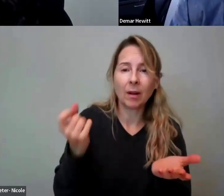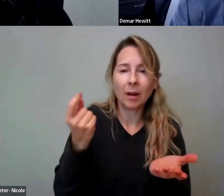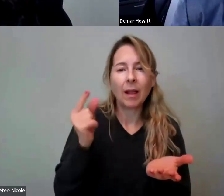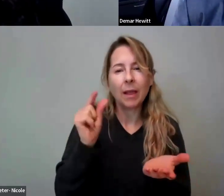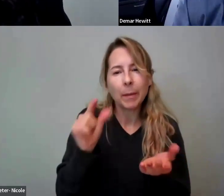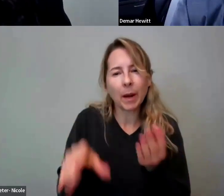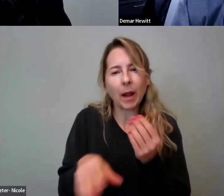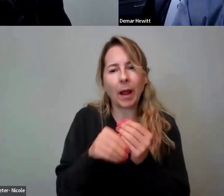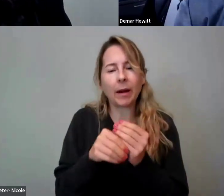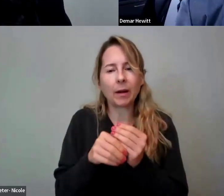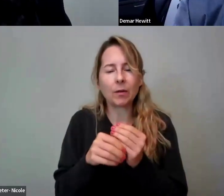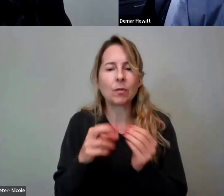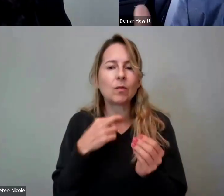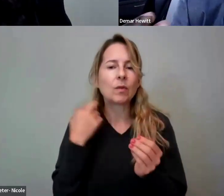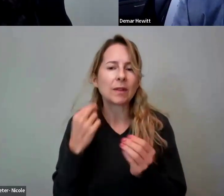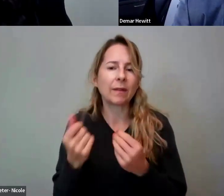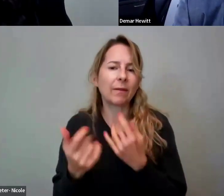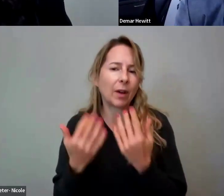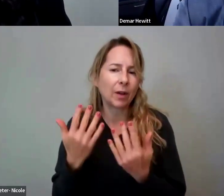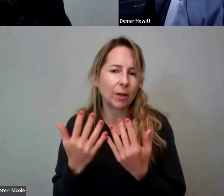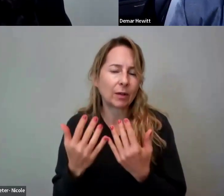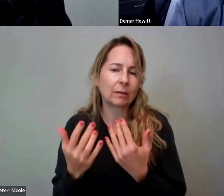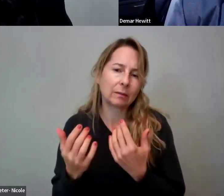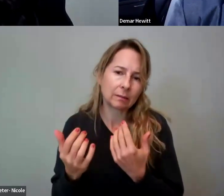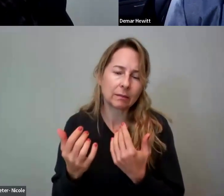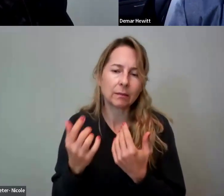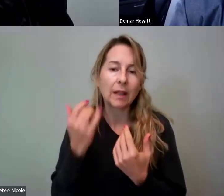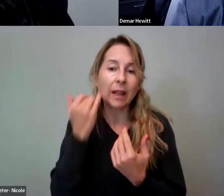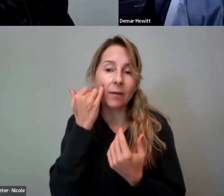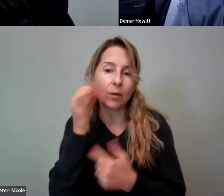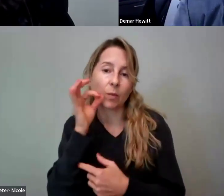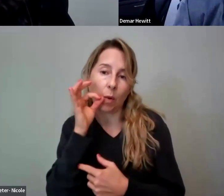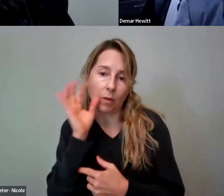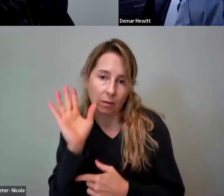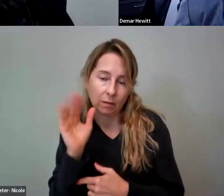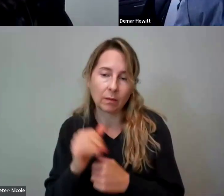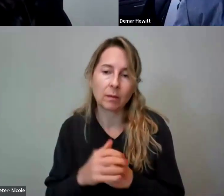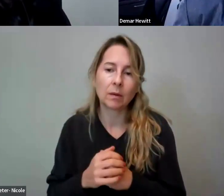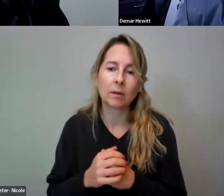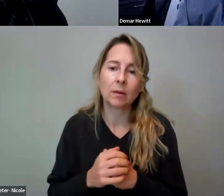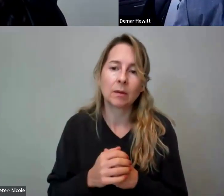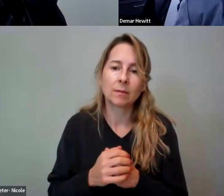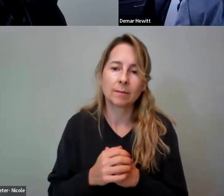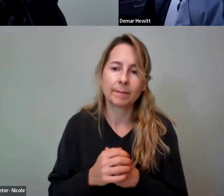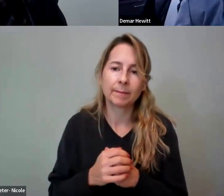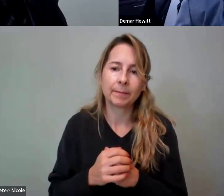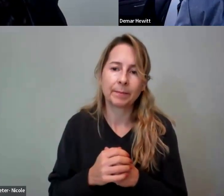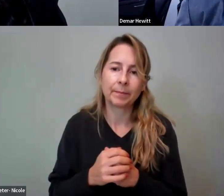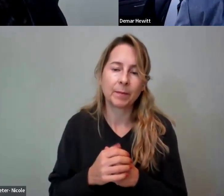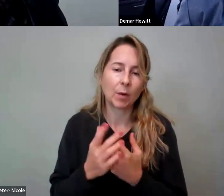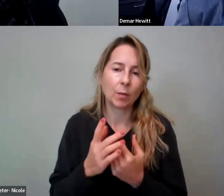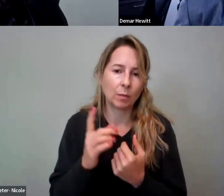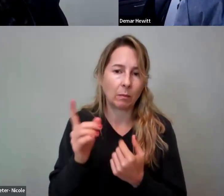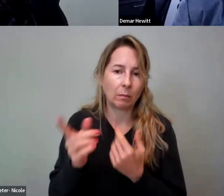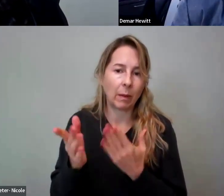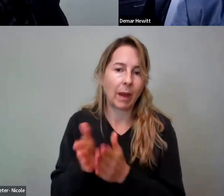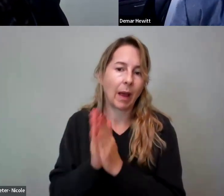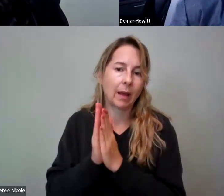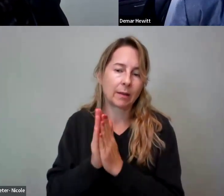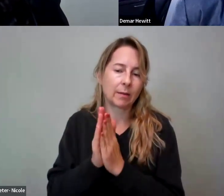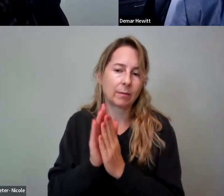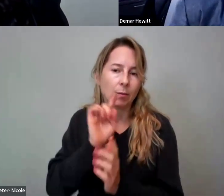that comes with it for smoking it. So you could have a designated area where you